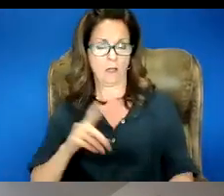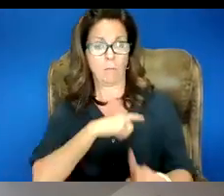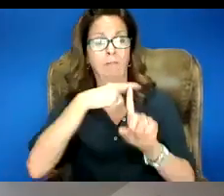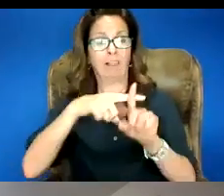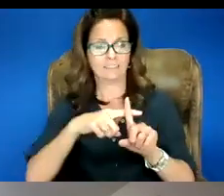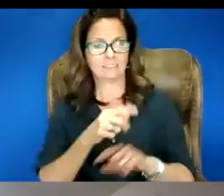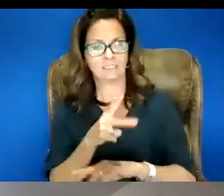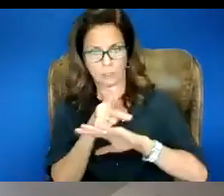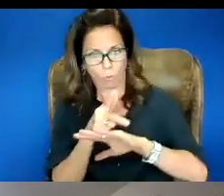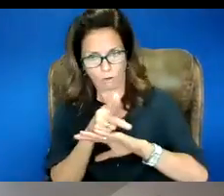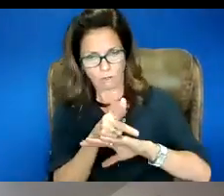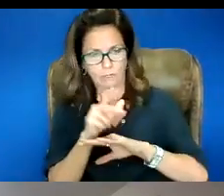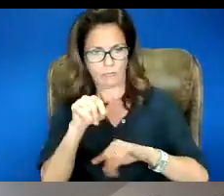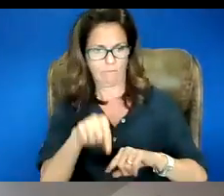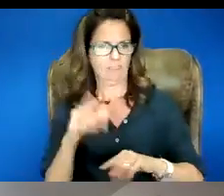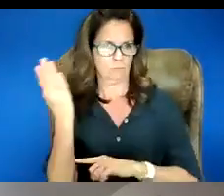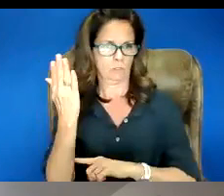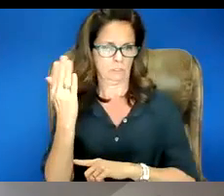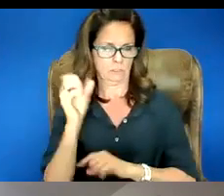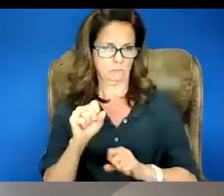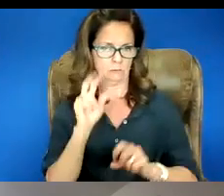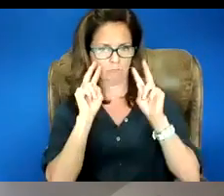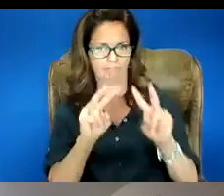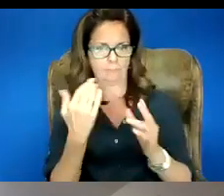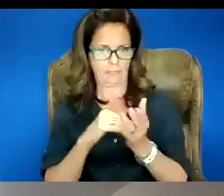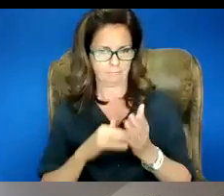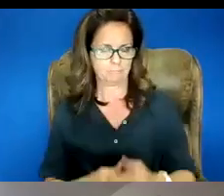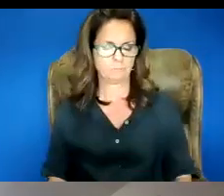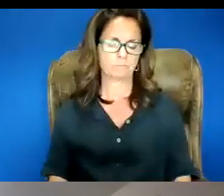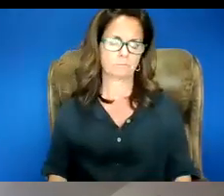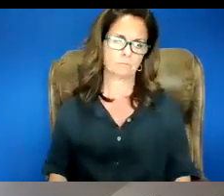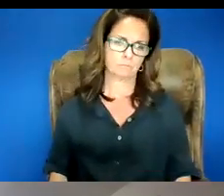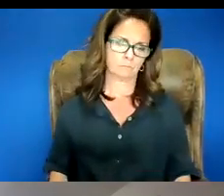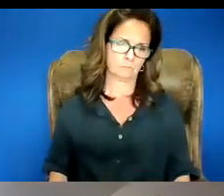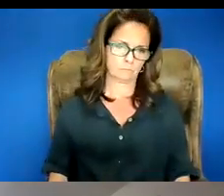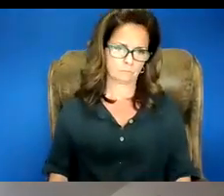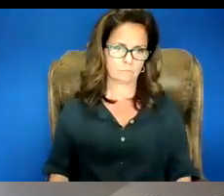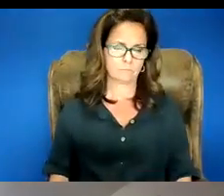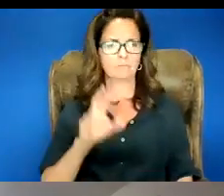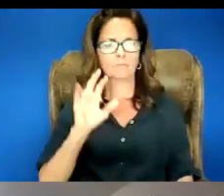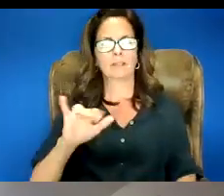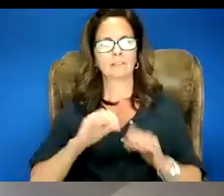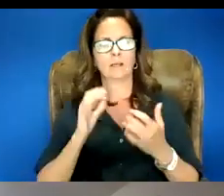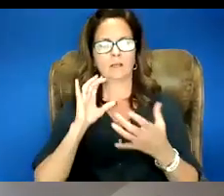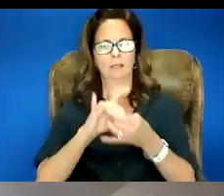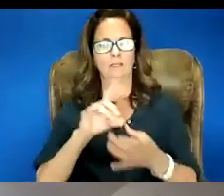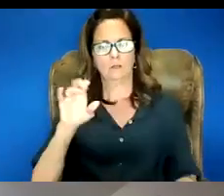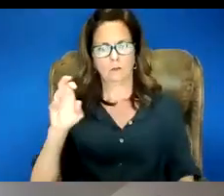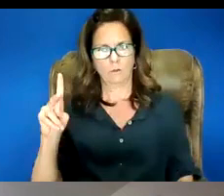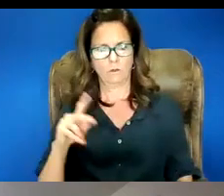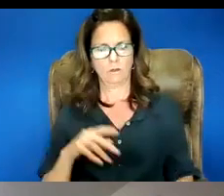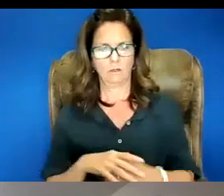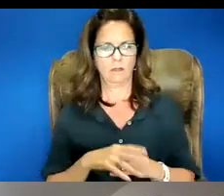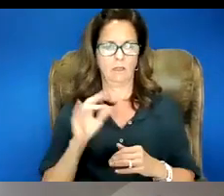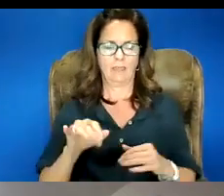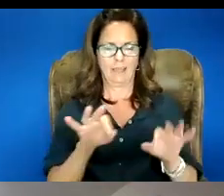this presentation. Excellent, great. So that's how you'll get to the link. It's a very long link,